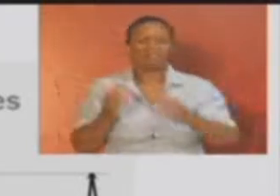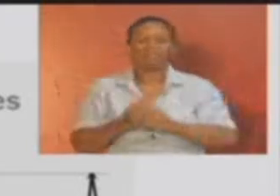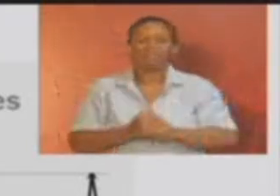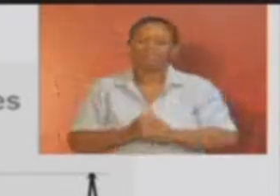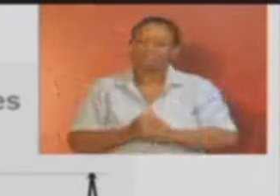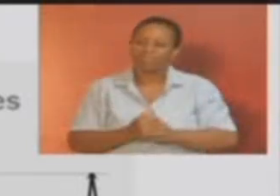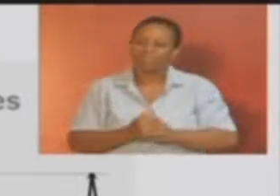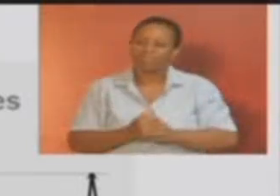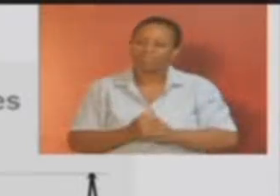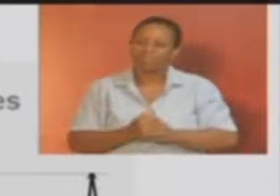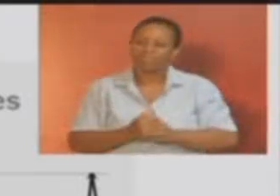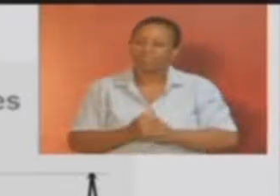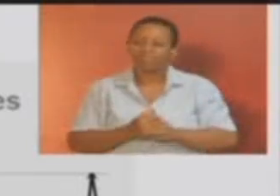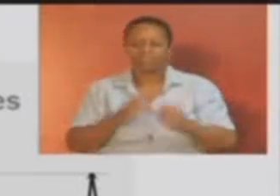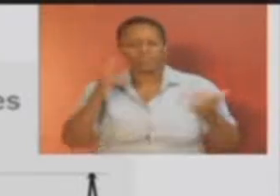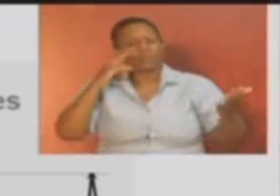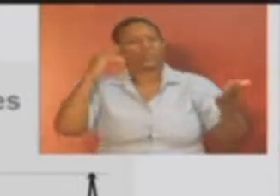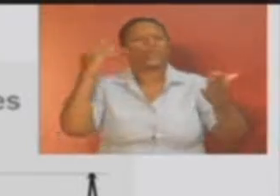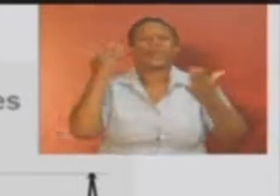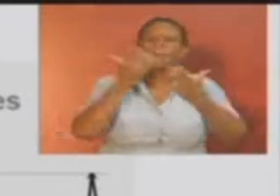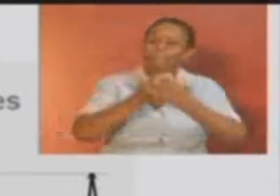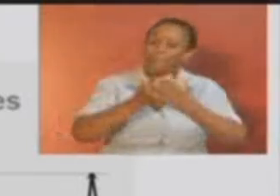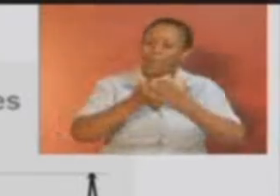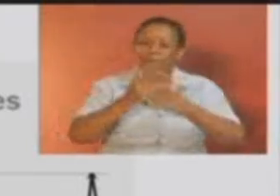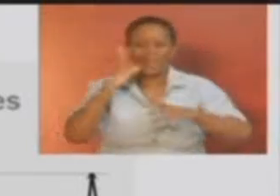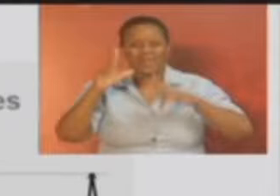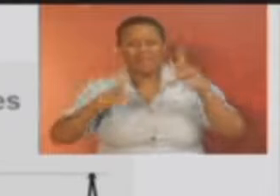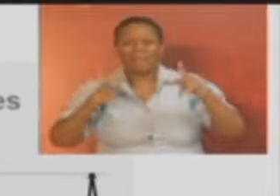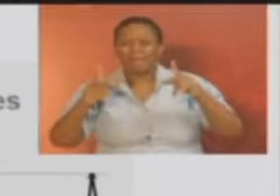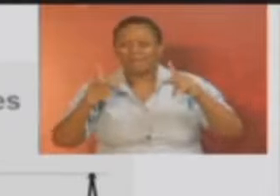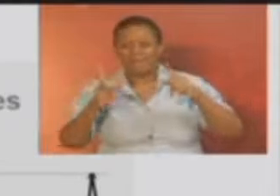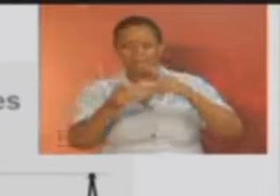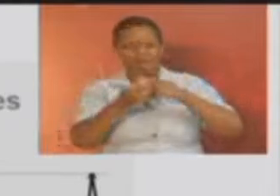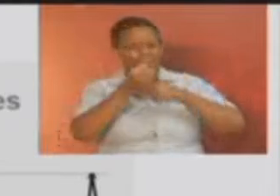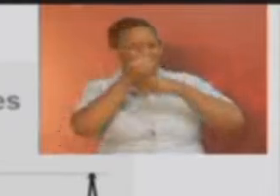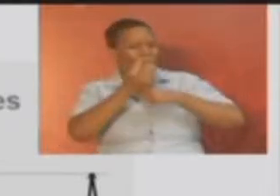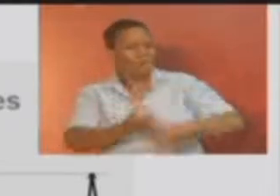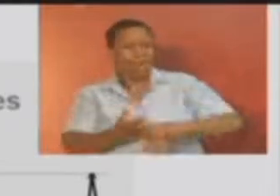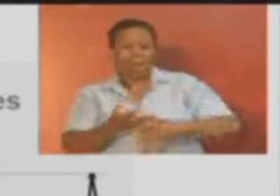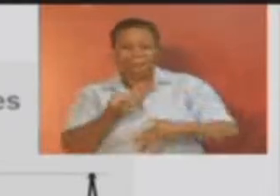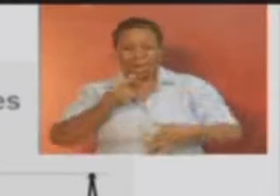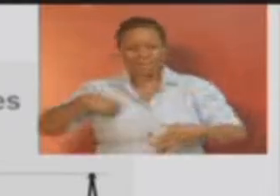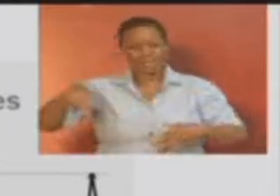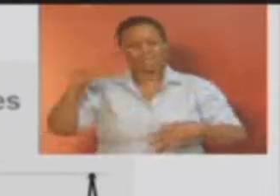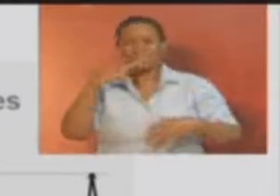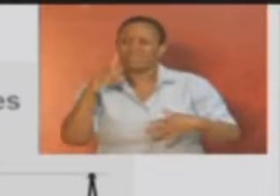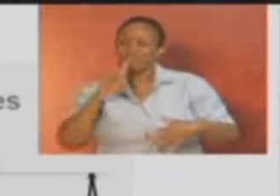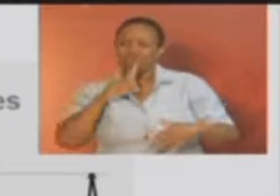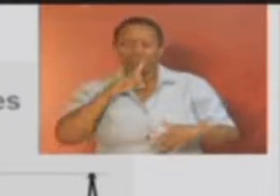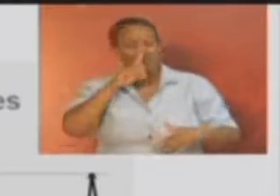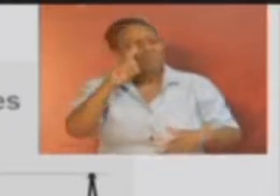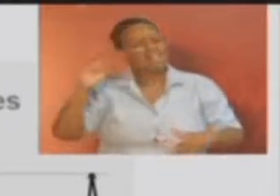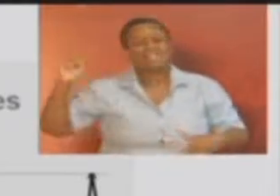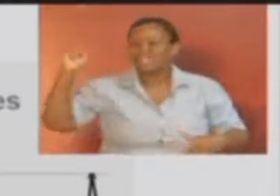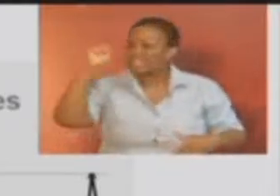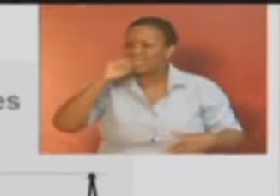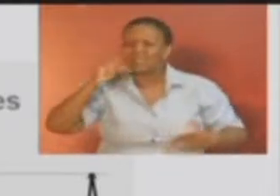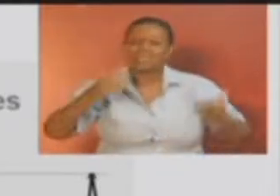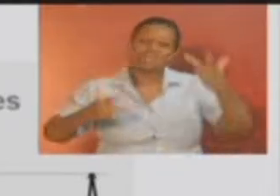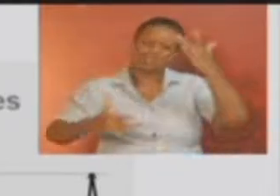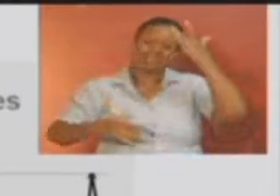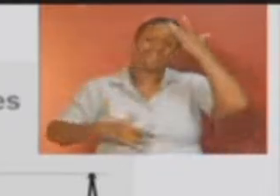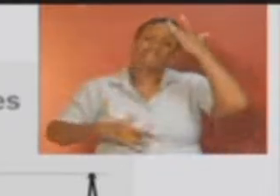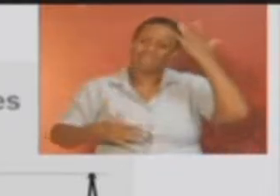really demonstrating how ill persons with COVID-19 are and the longer recovery times, which means they occupy beds for a longer